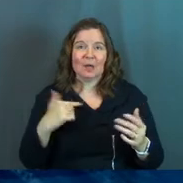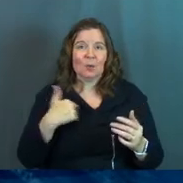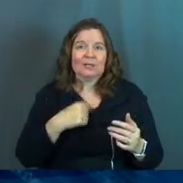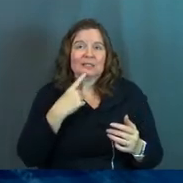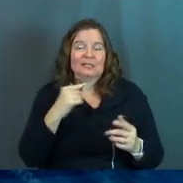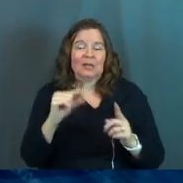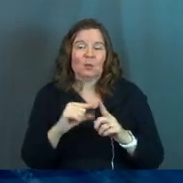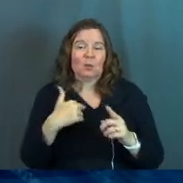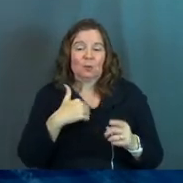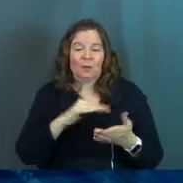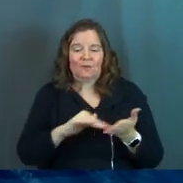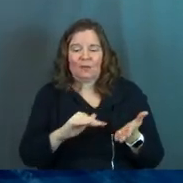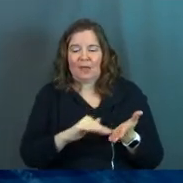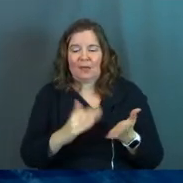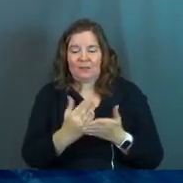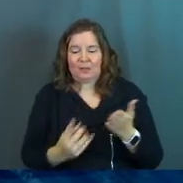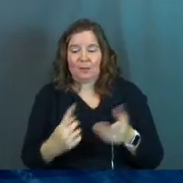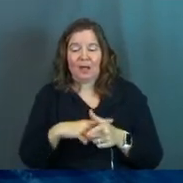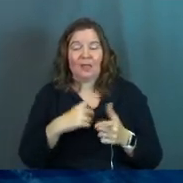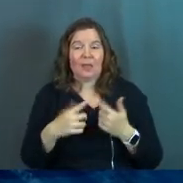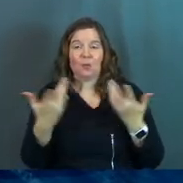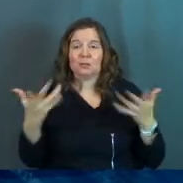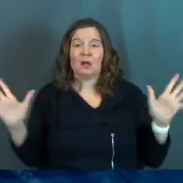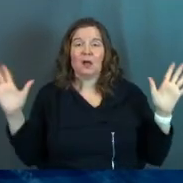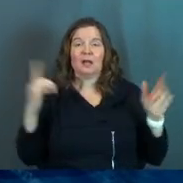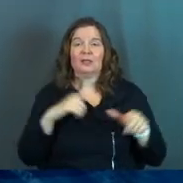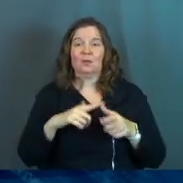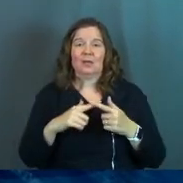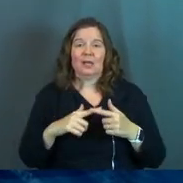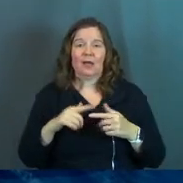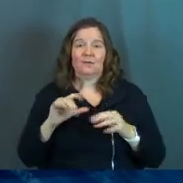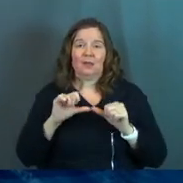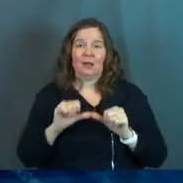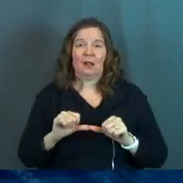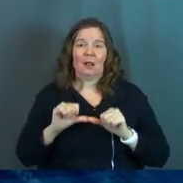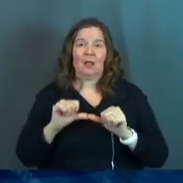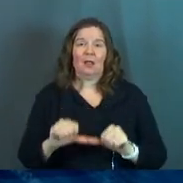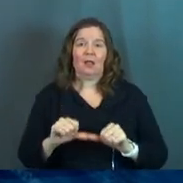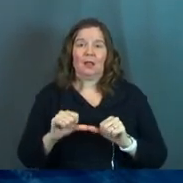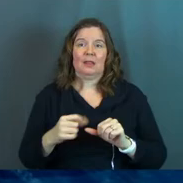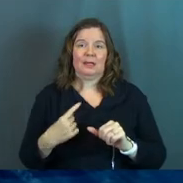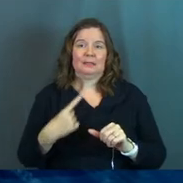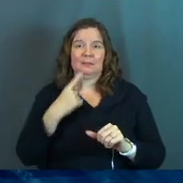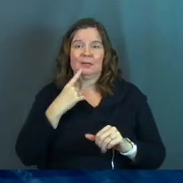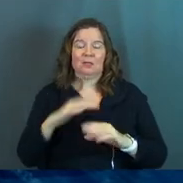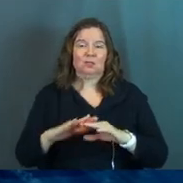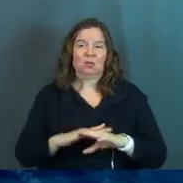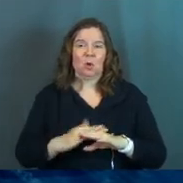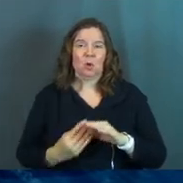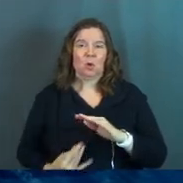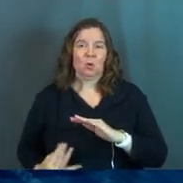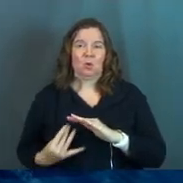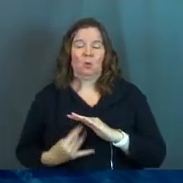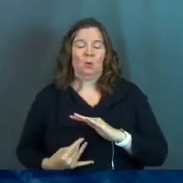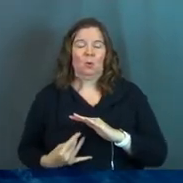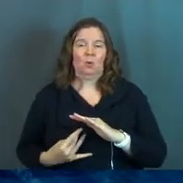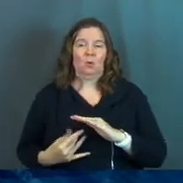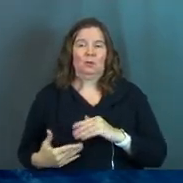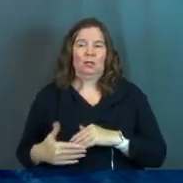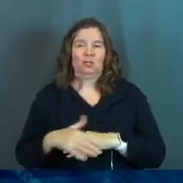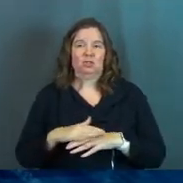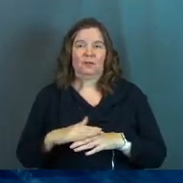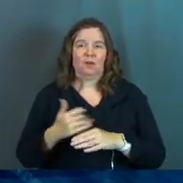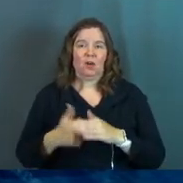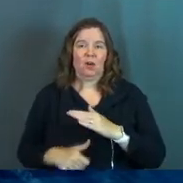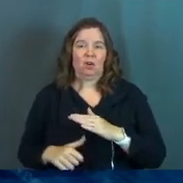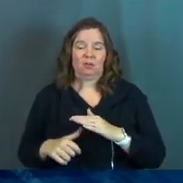We just say the words that we forgave somebody, and then we're done, and then we've got this lingering bitterness, this slow simmering underneath the